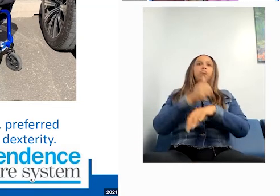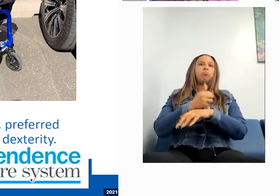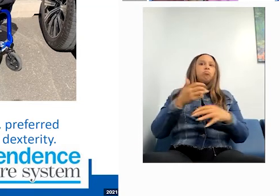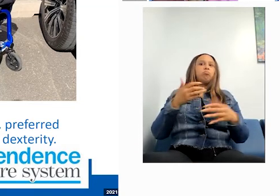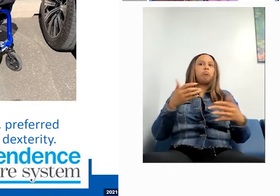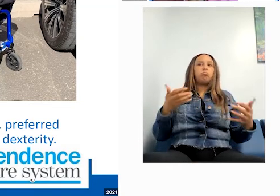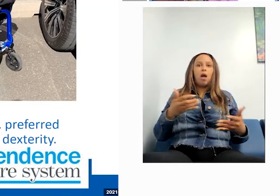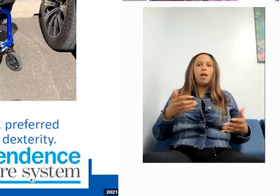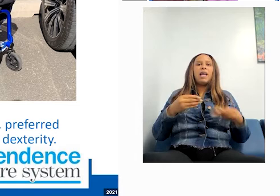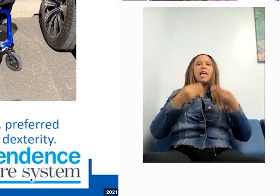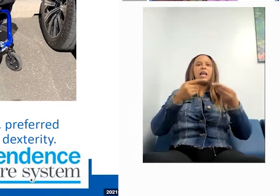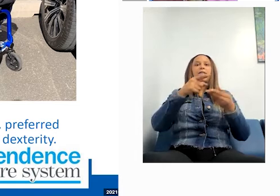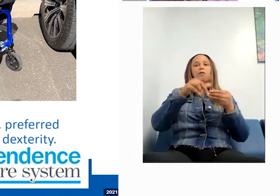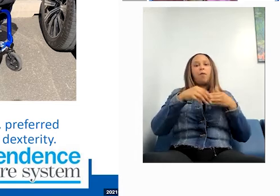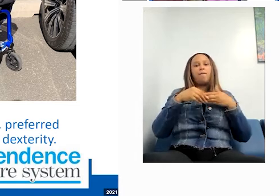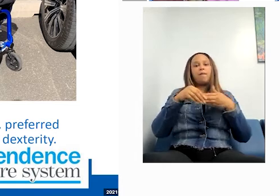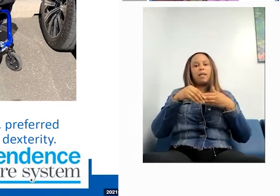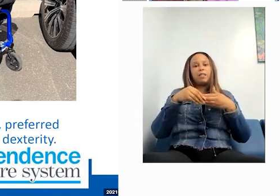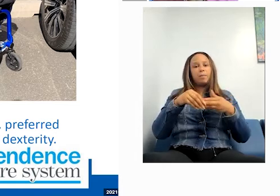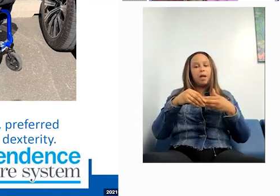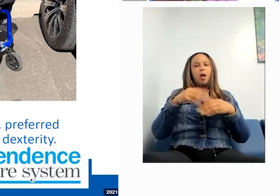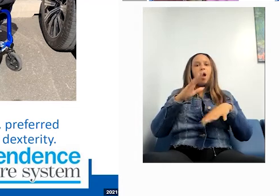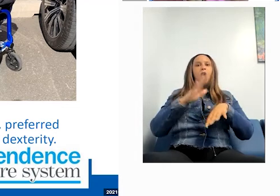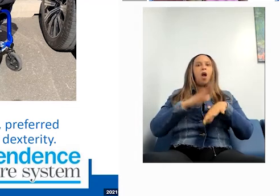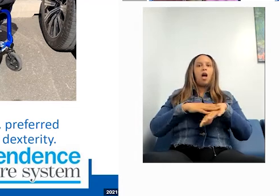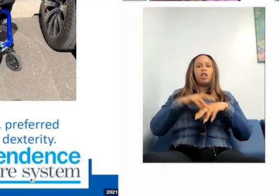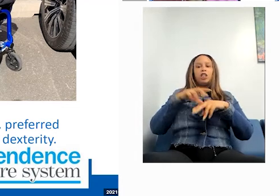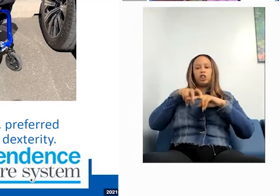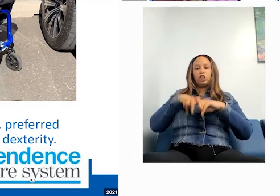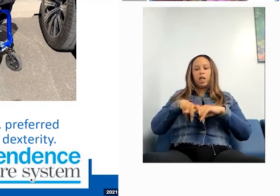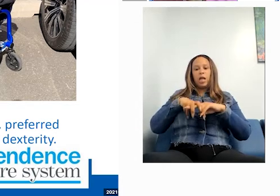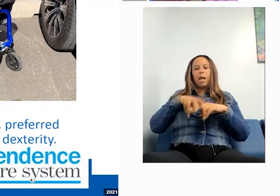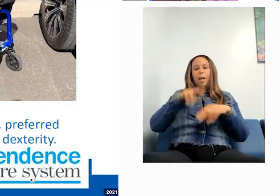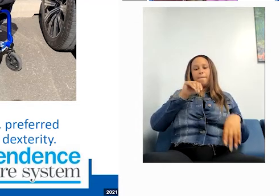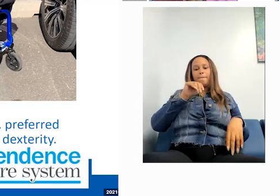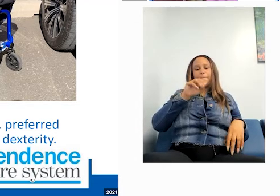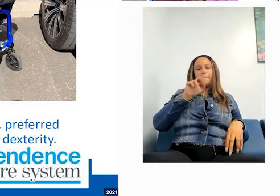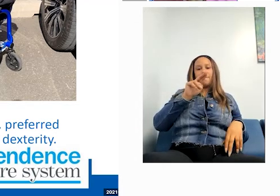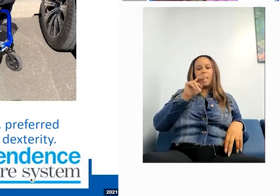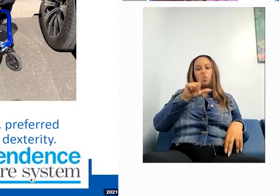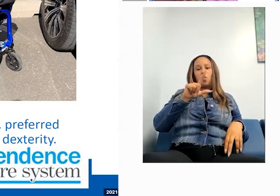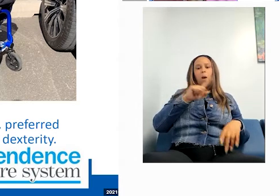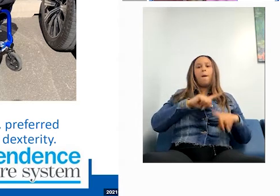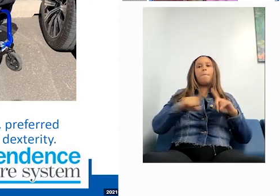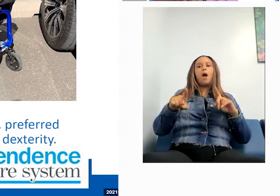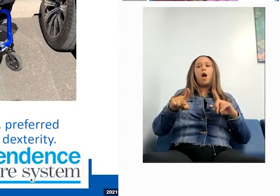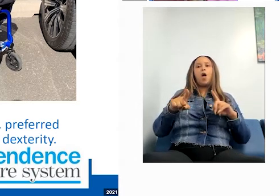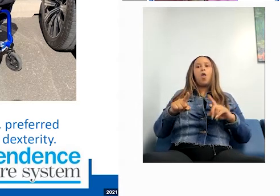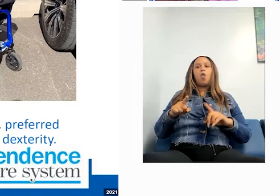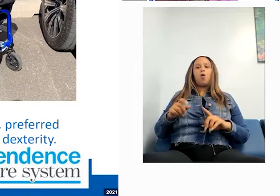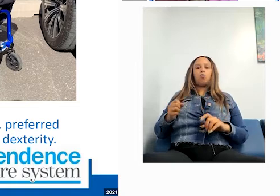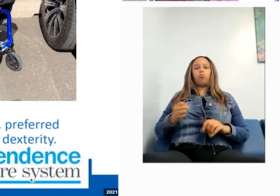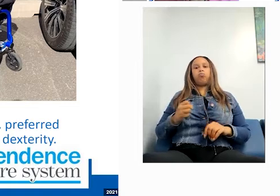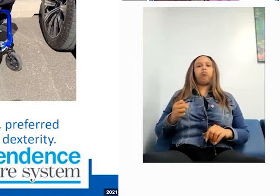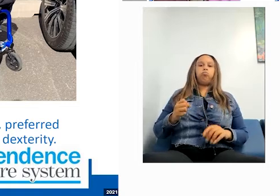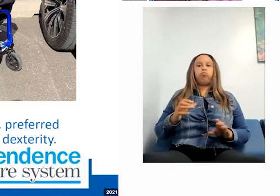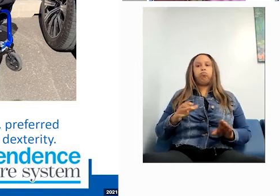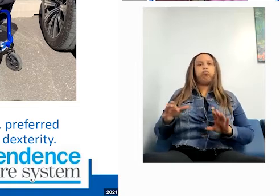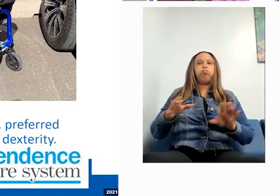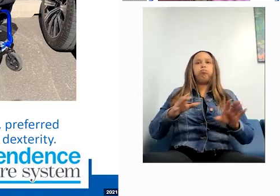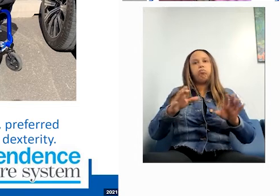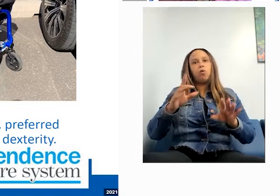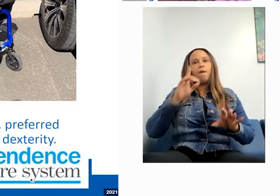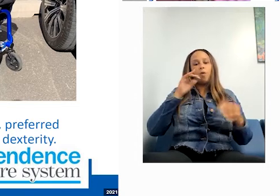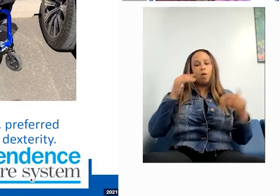you the flexibility of a manual chair, but reduce the force and the frequency of your upper extremities